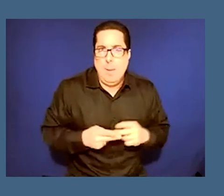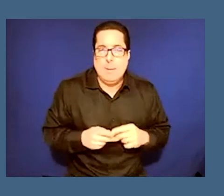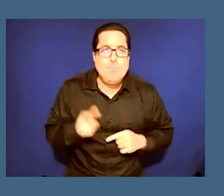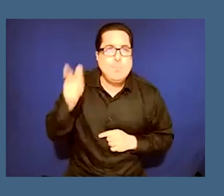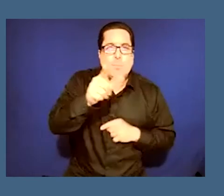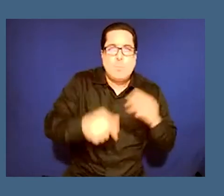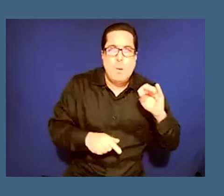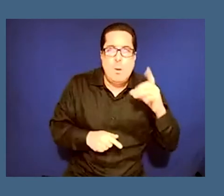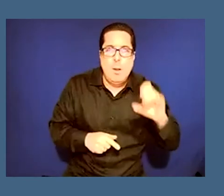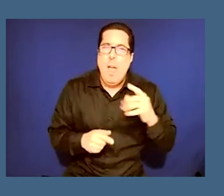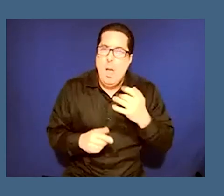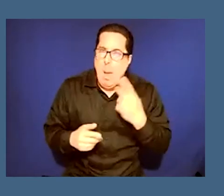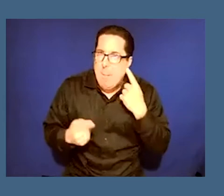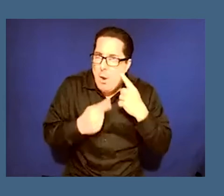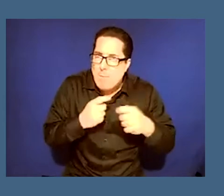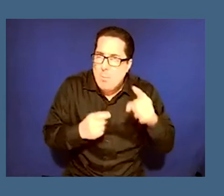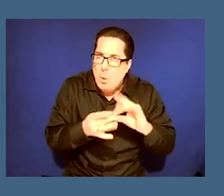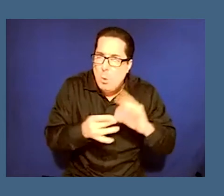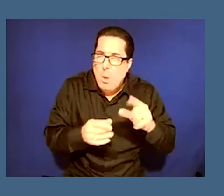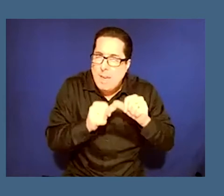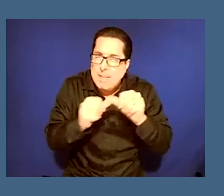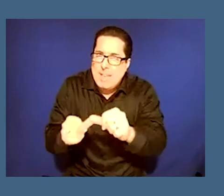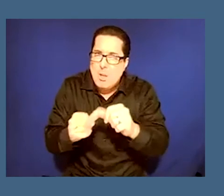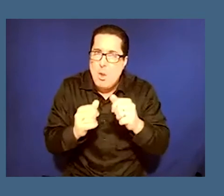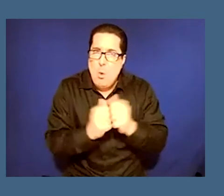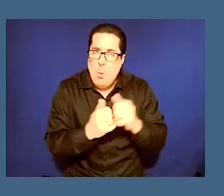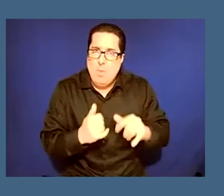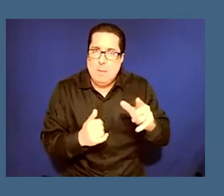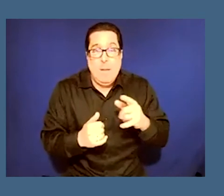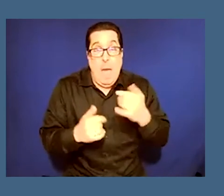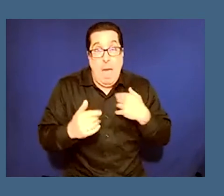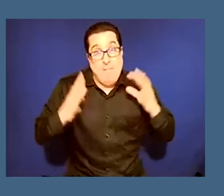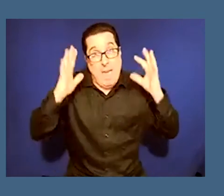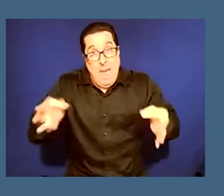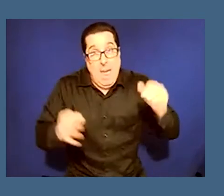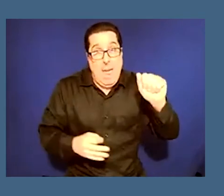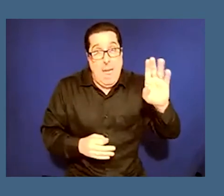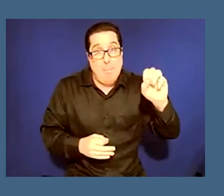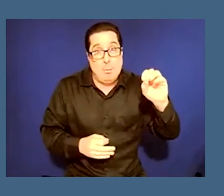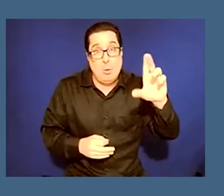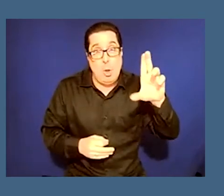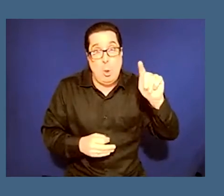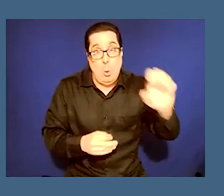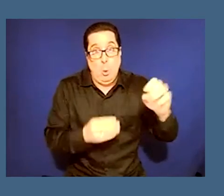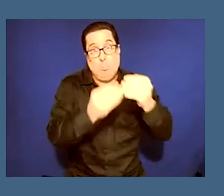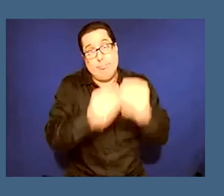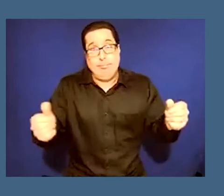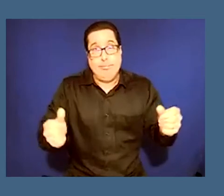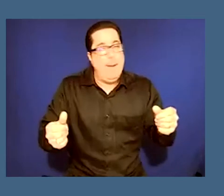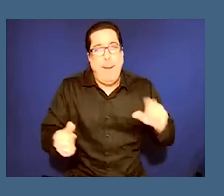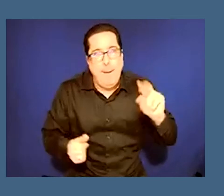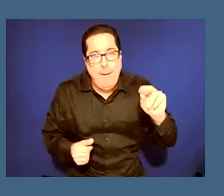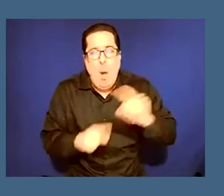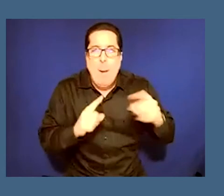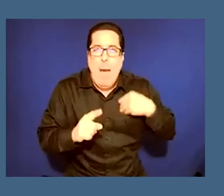continuum with this and so there's there's there's there's not an absolute because clearly you know i'm hearing from you that it's kind of like this on on